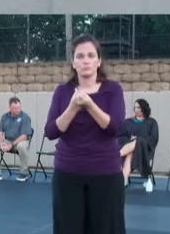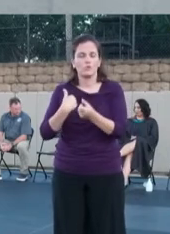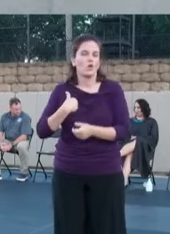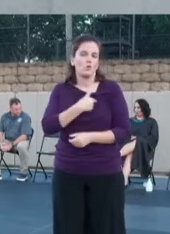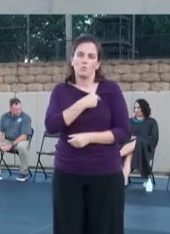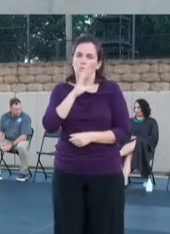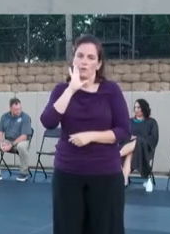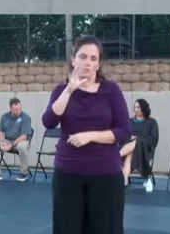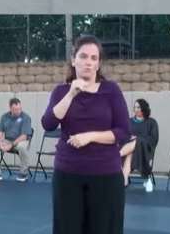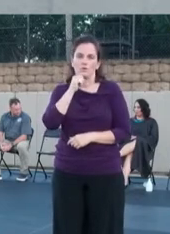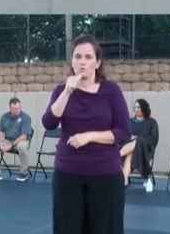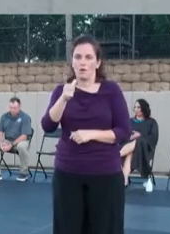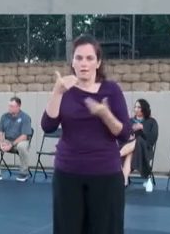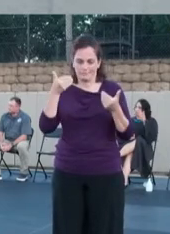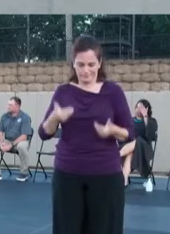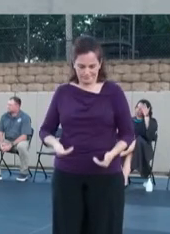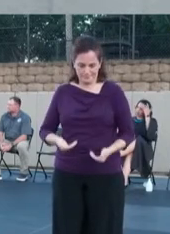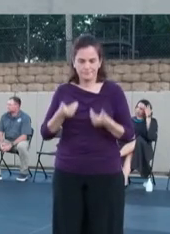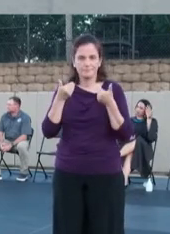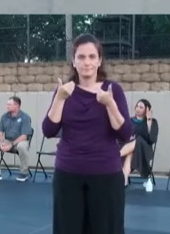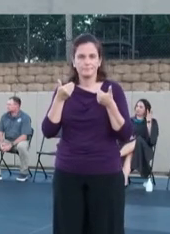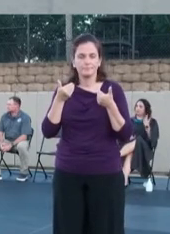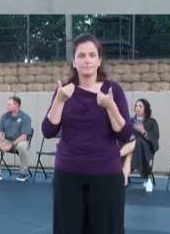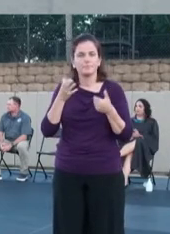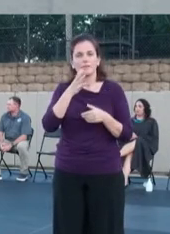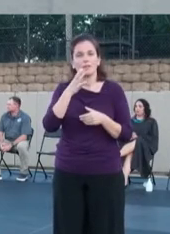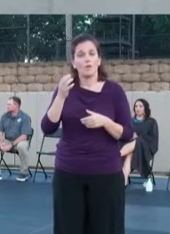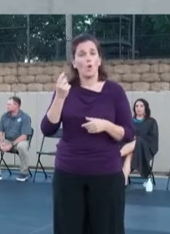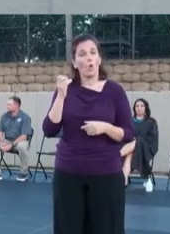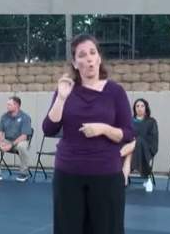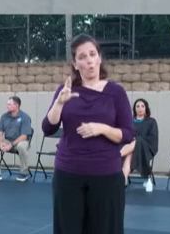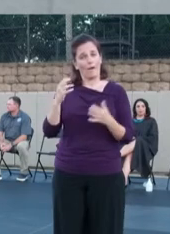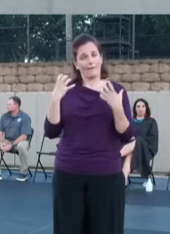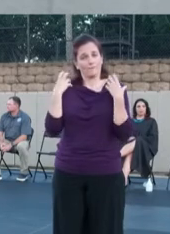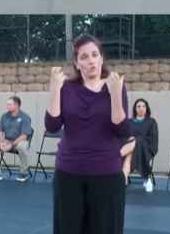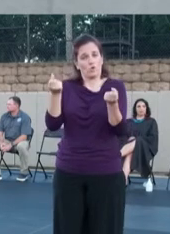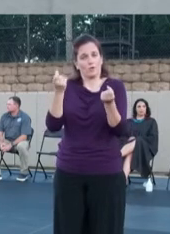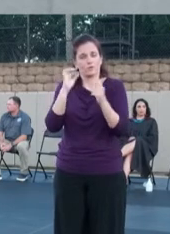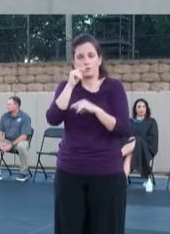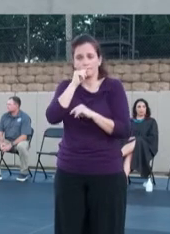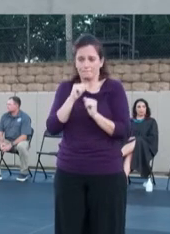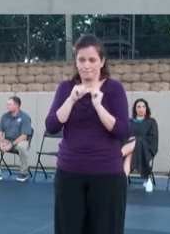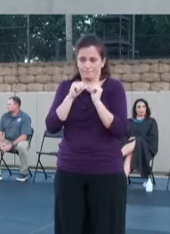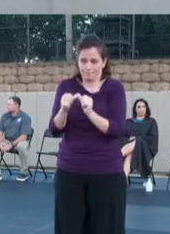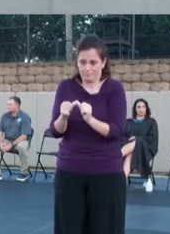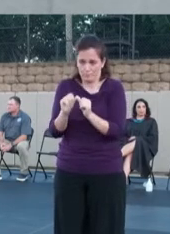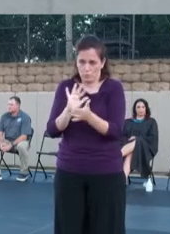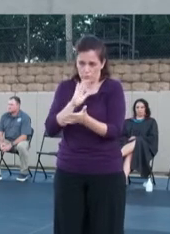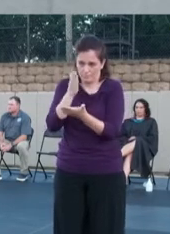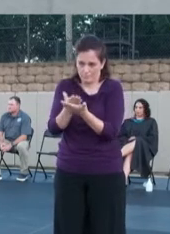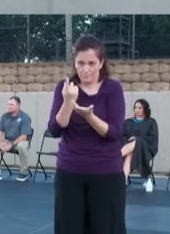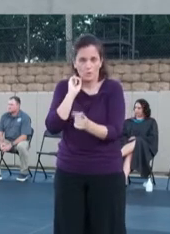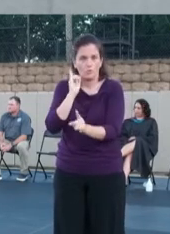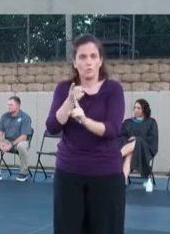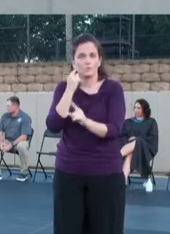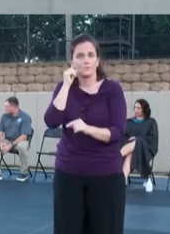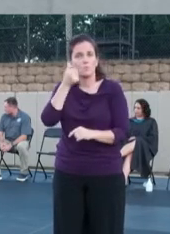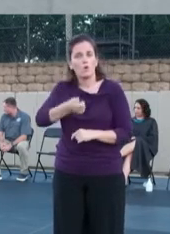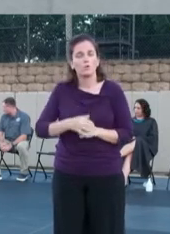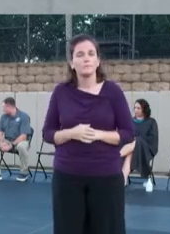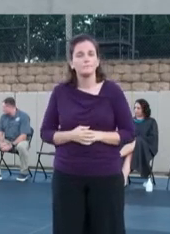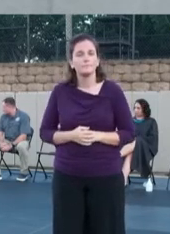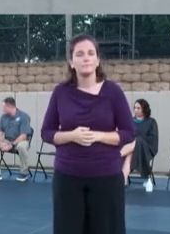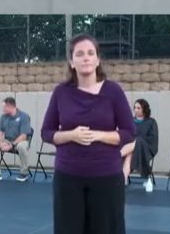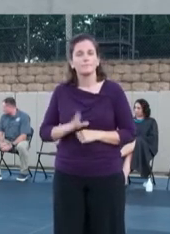the people we are today or have the courage and stamina to reach the goals that we have for tomorrow. I